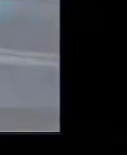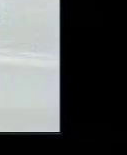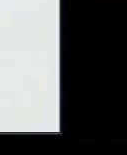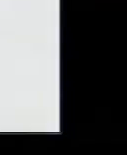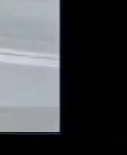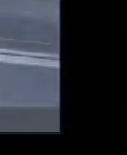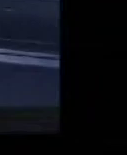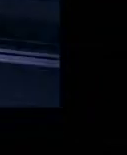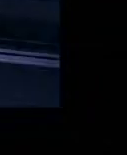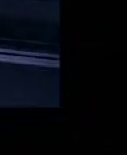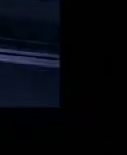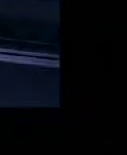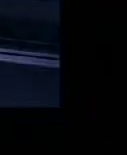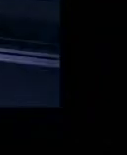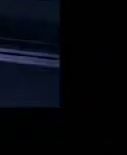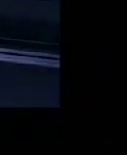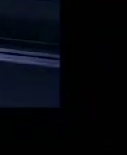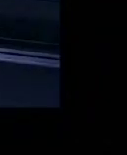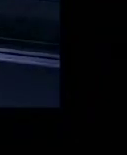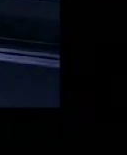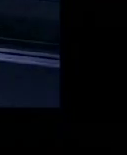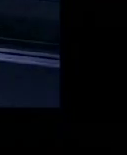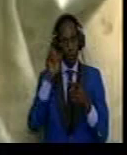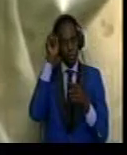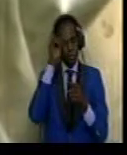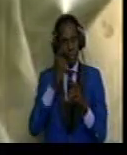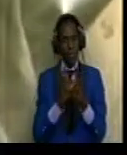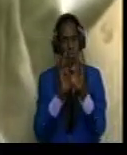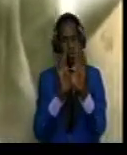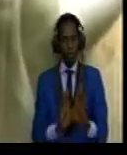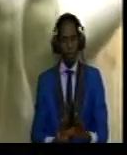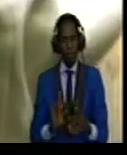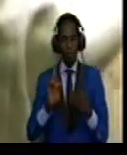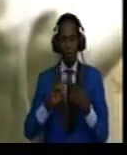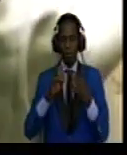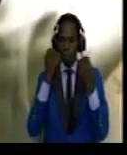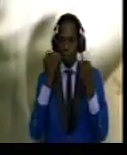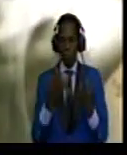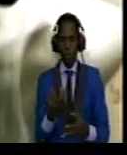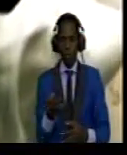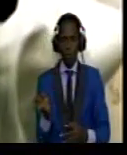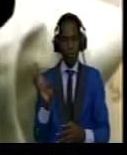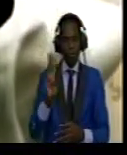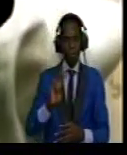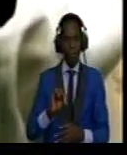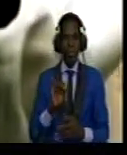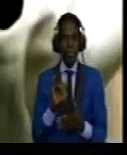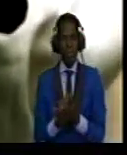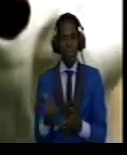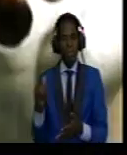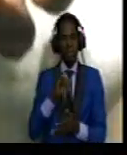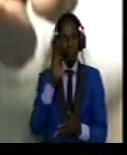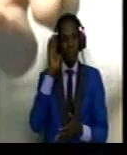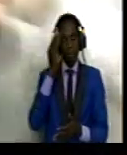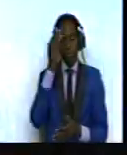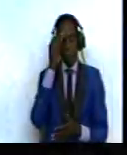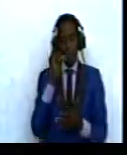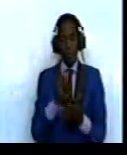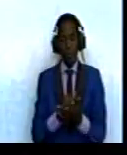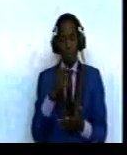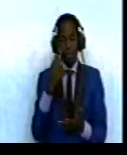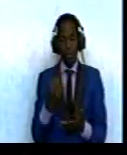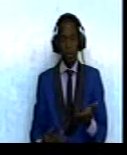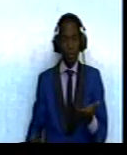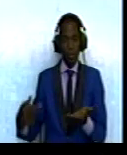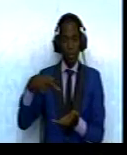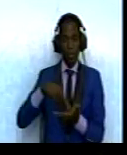the Bible study today, we shall have... so that they will know that the resurrection is real. And